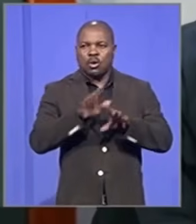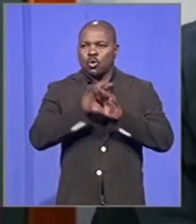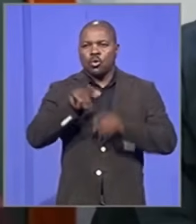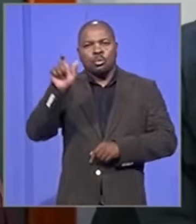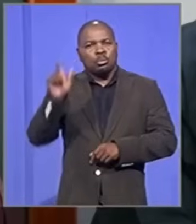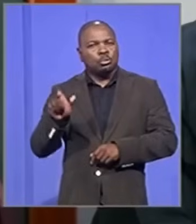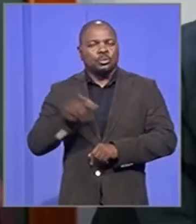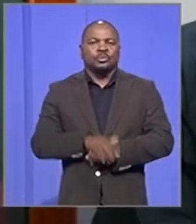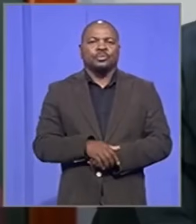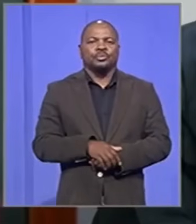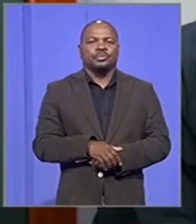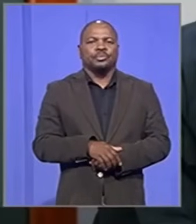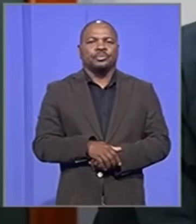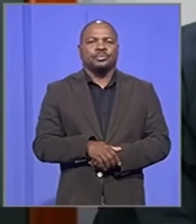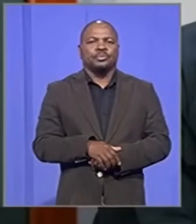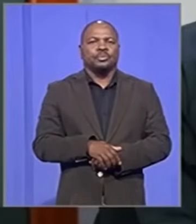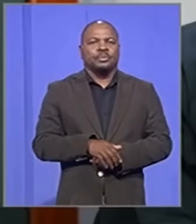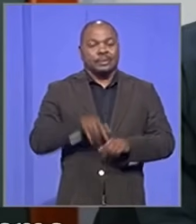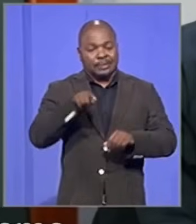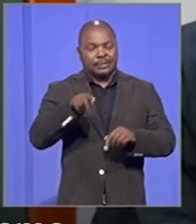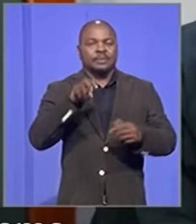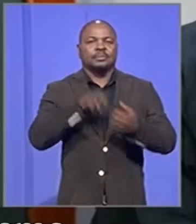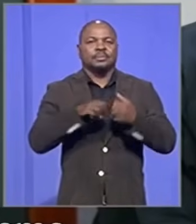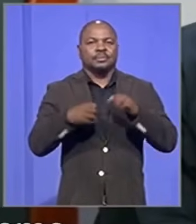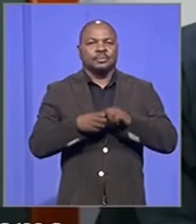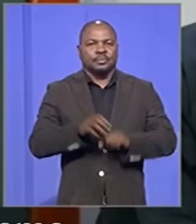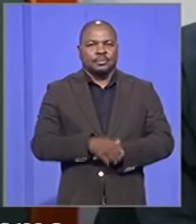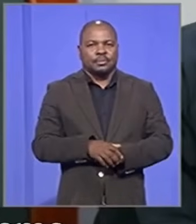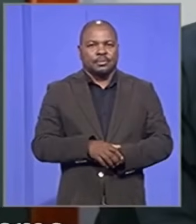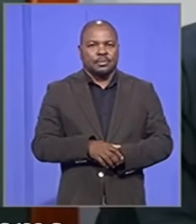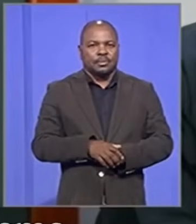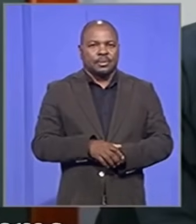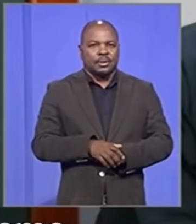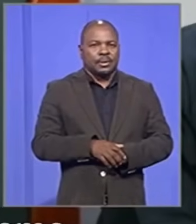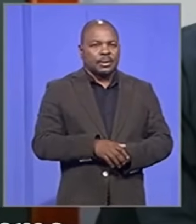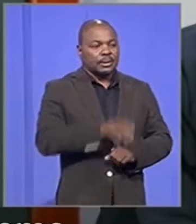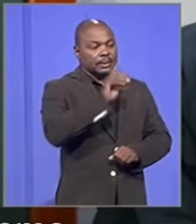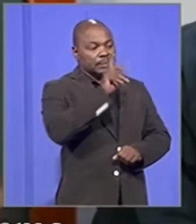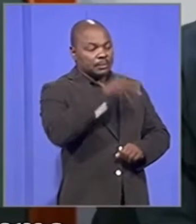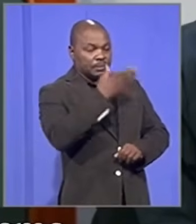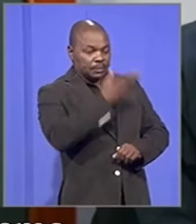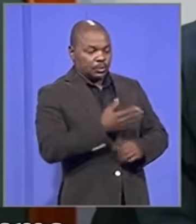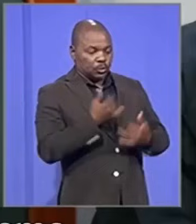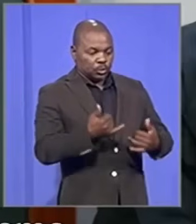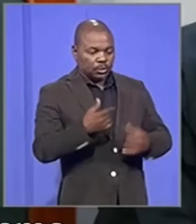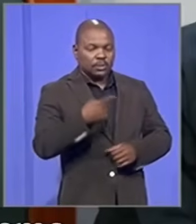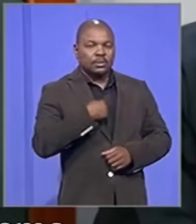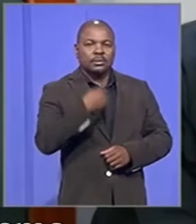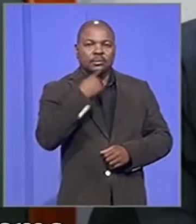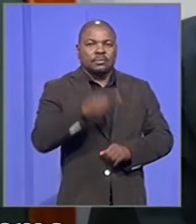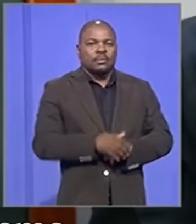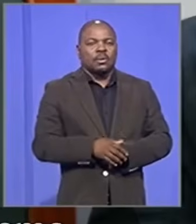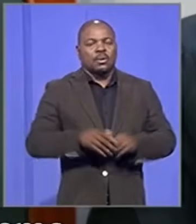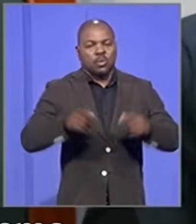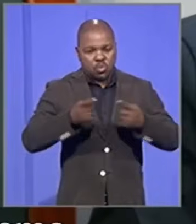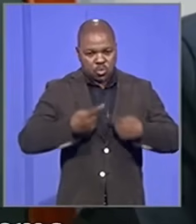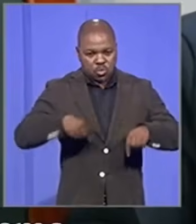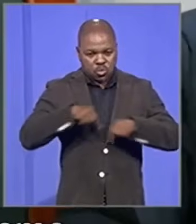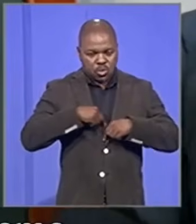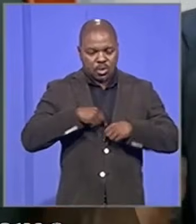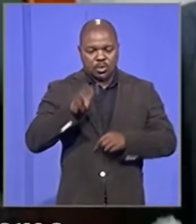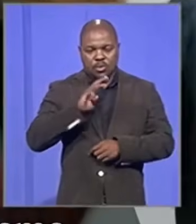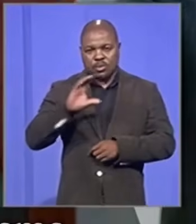beings. And that's a problem. So DP, today I want to say, we as the